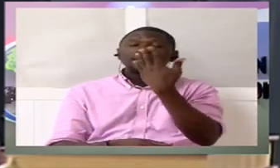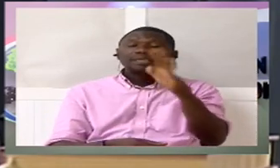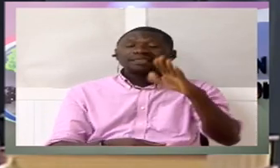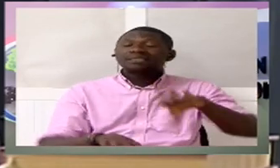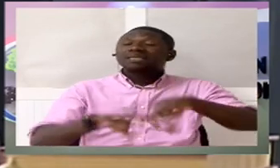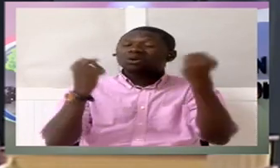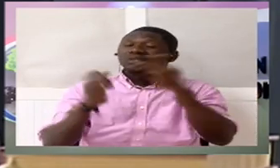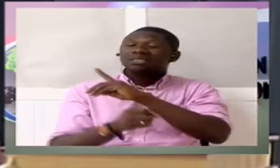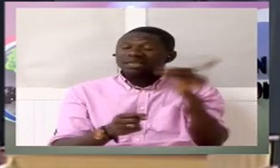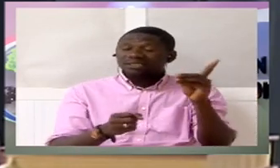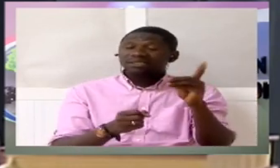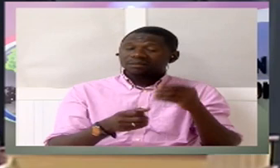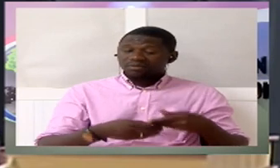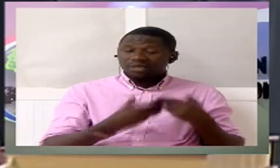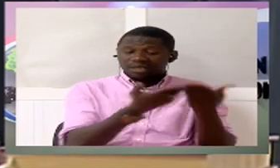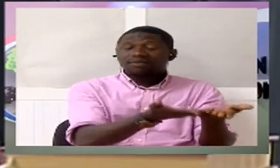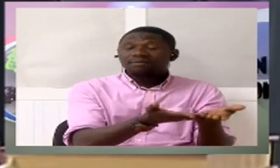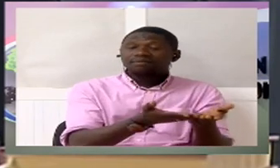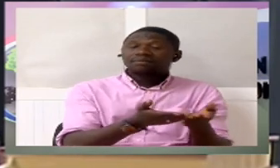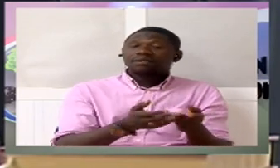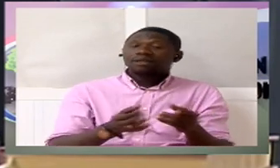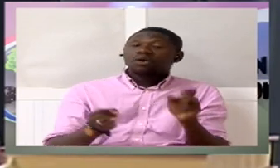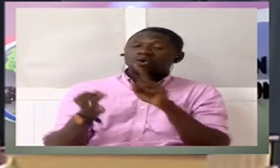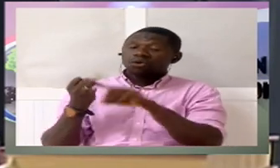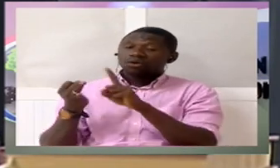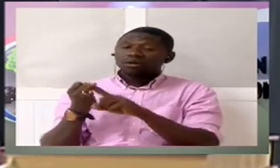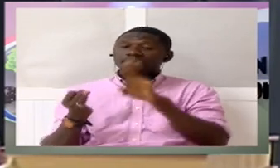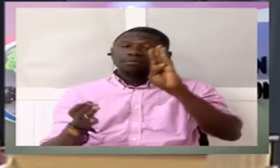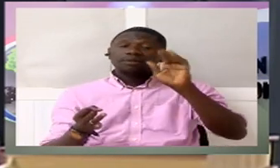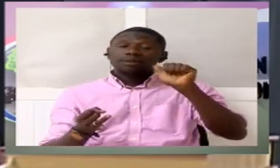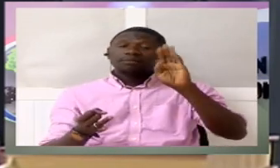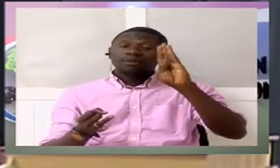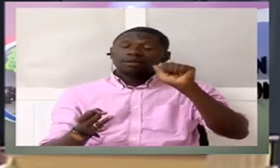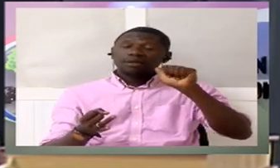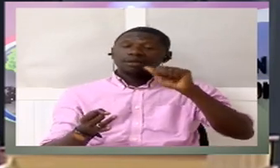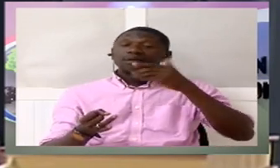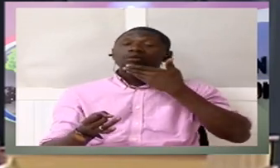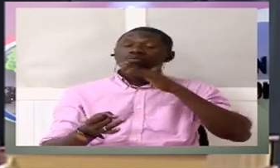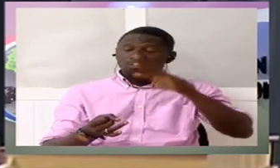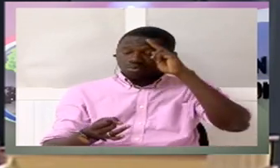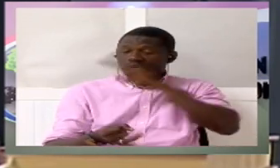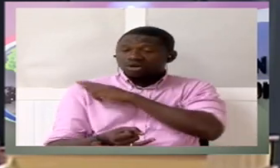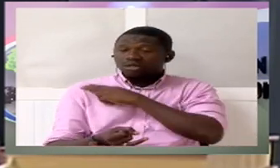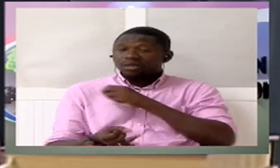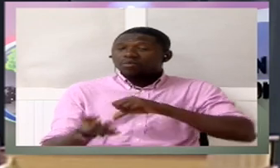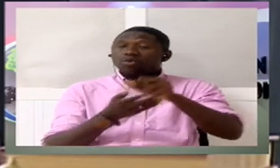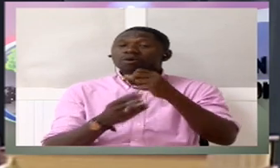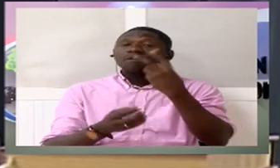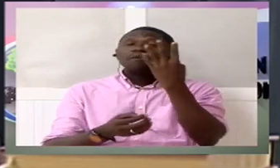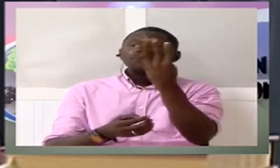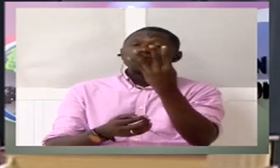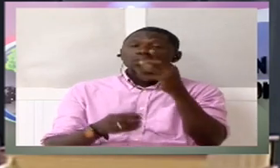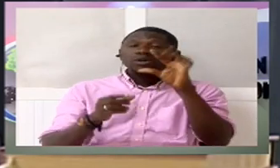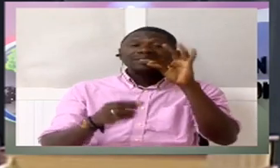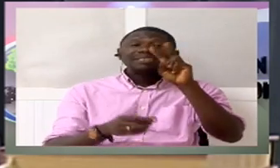younger brother. Called Ibrahim Job. I television nani sani. He bought four television sets. And